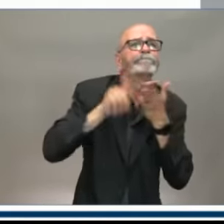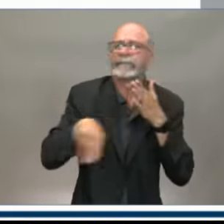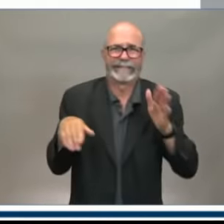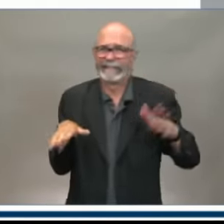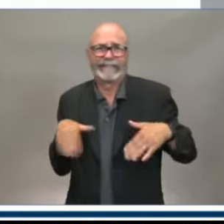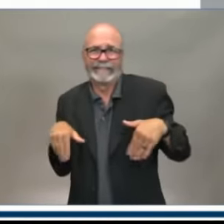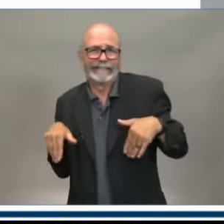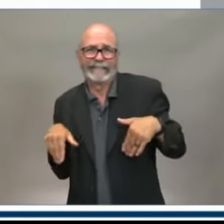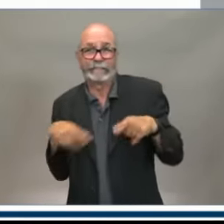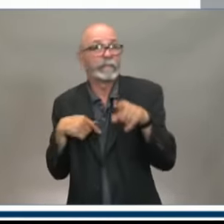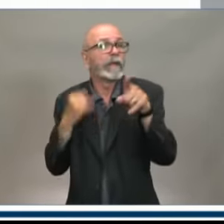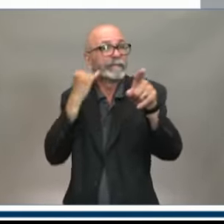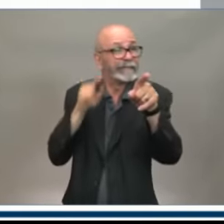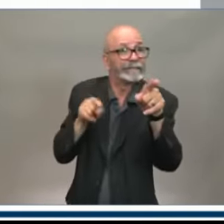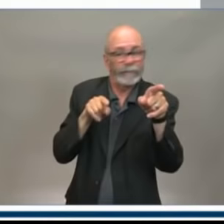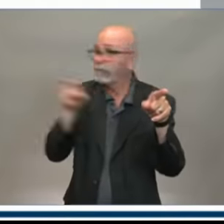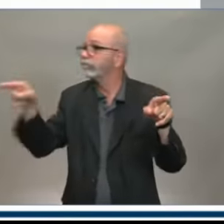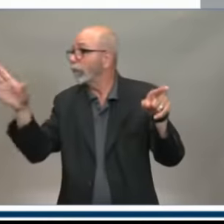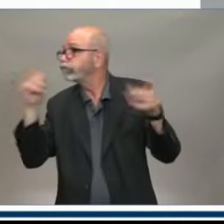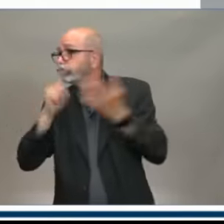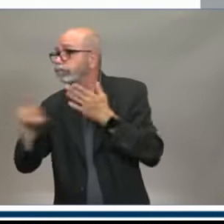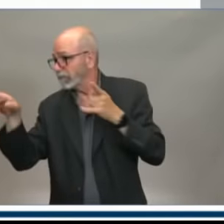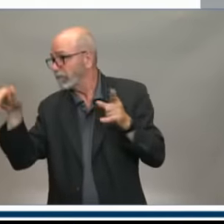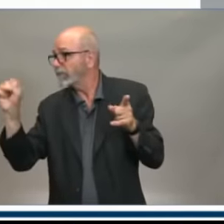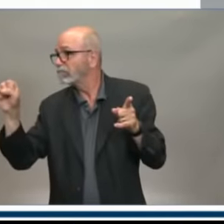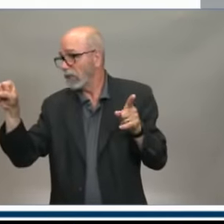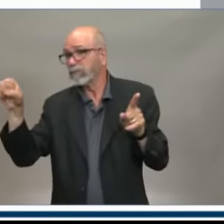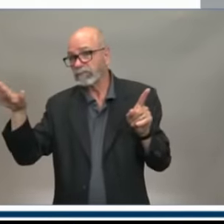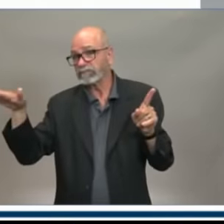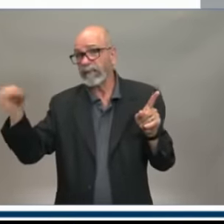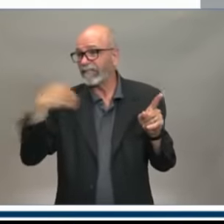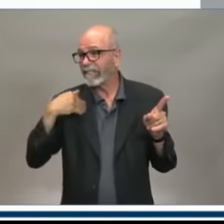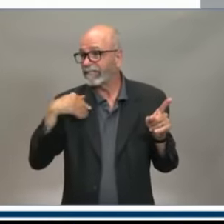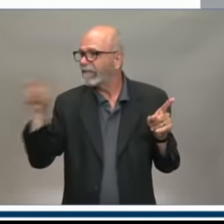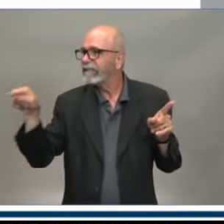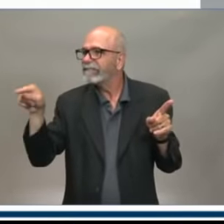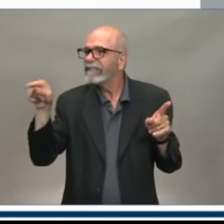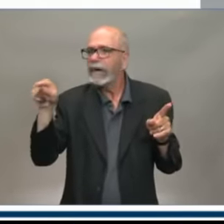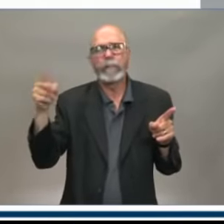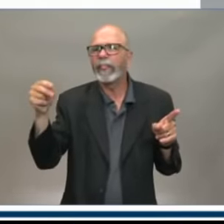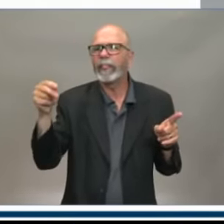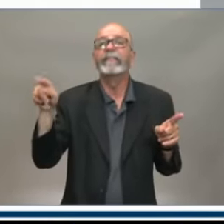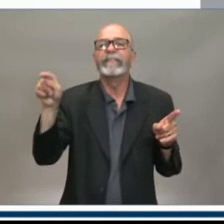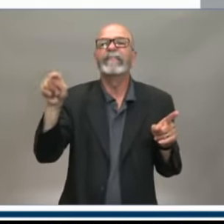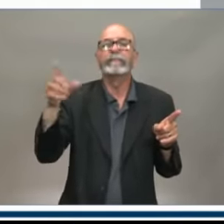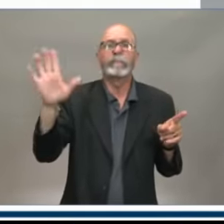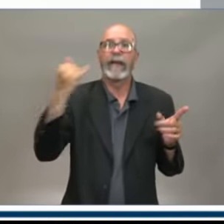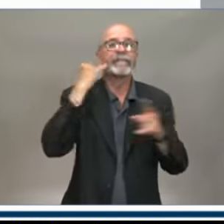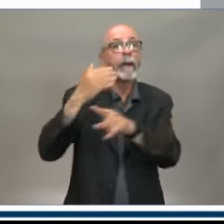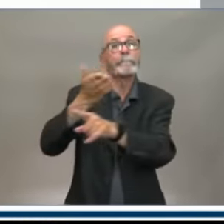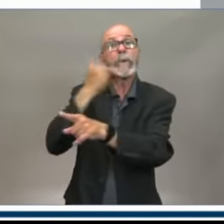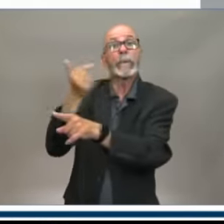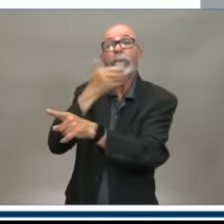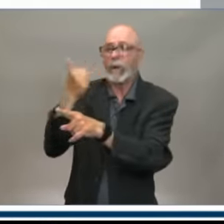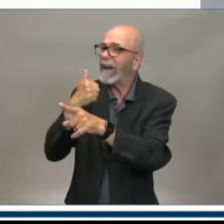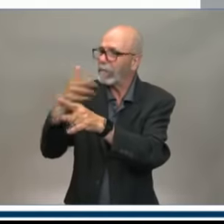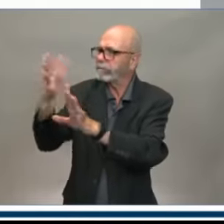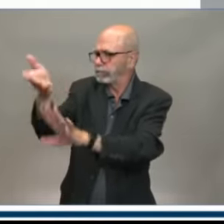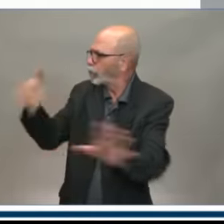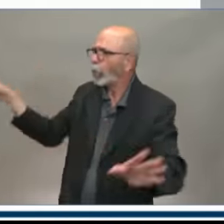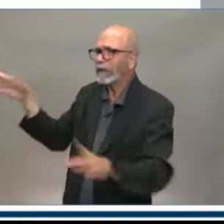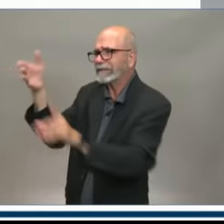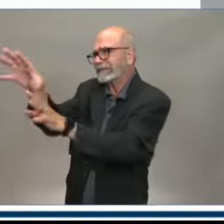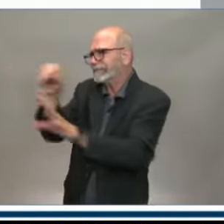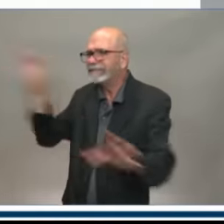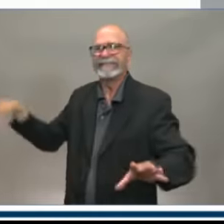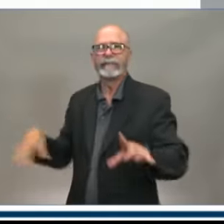they were still considered active where the reality was they actually could be moved into the recovered phase. We had a large group of those, and public